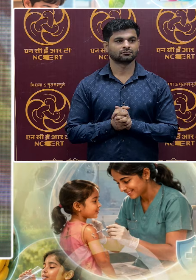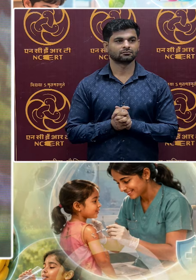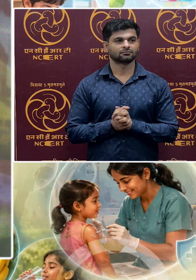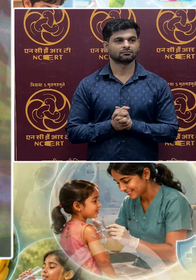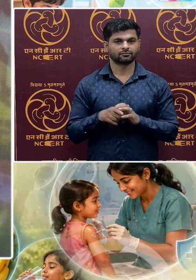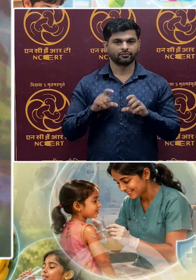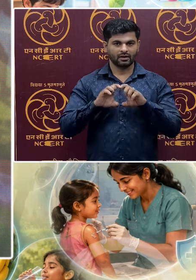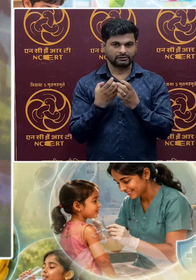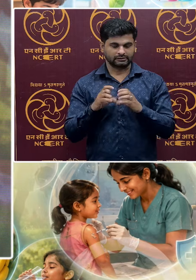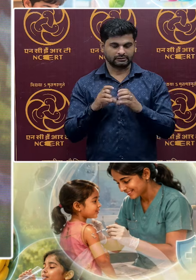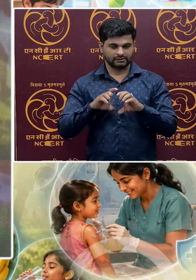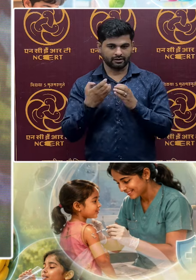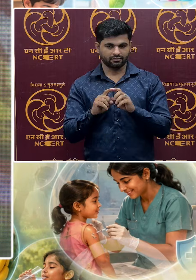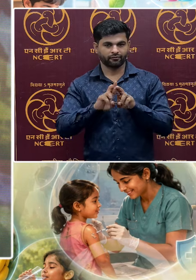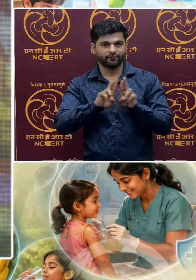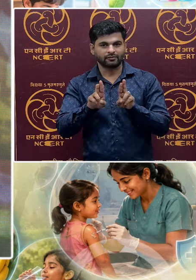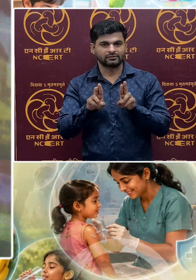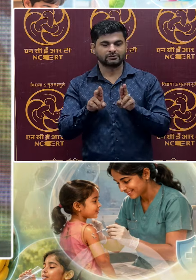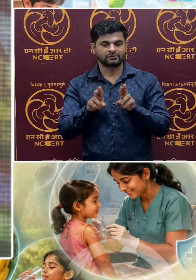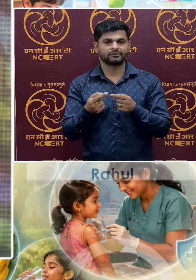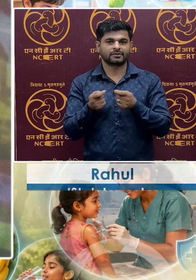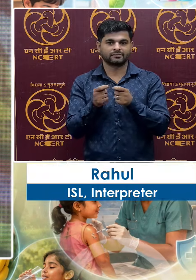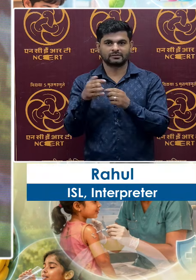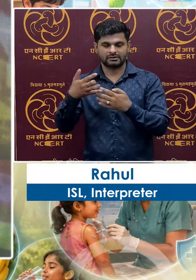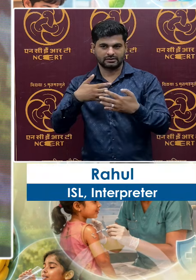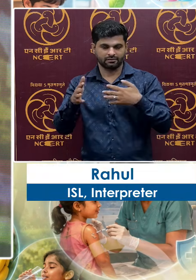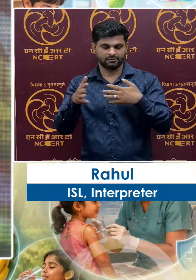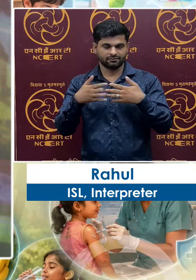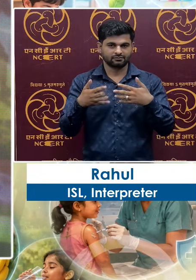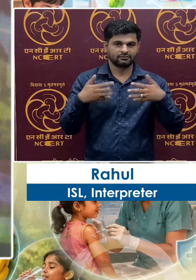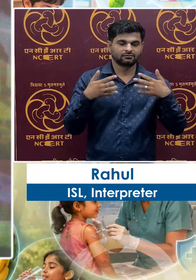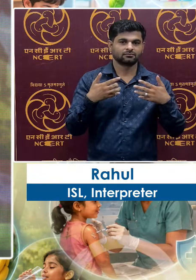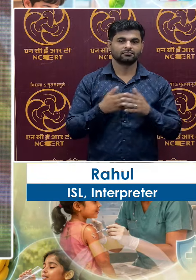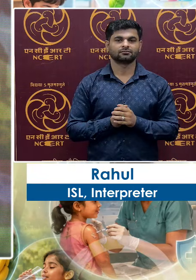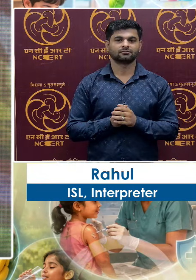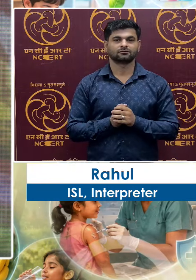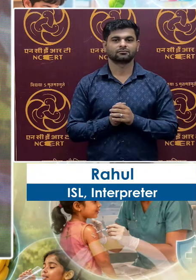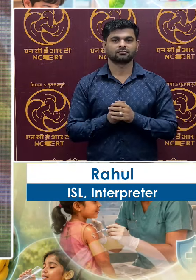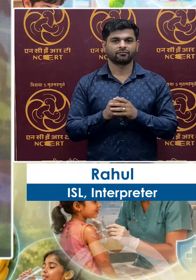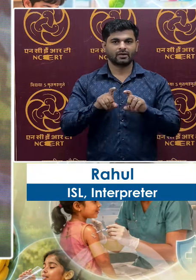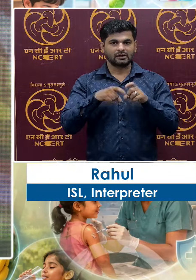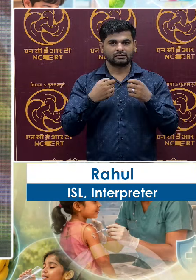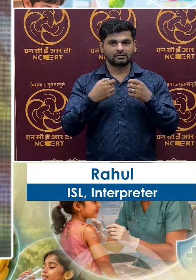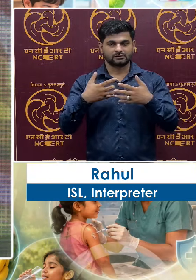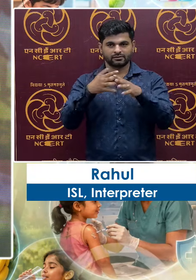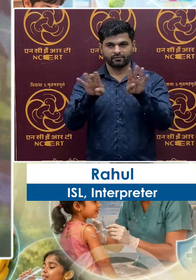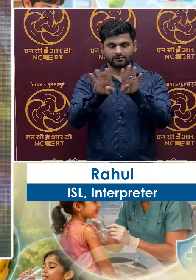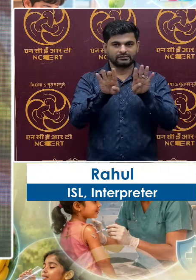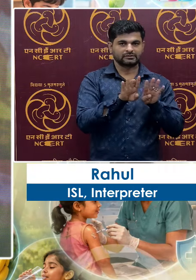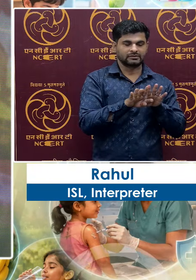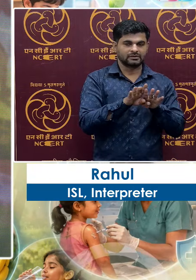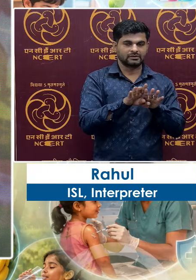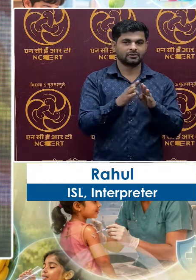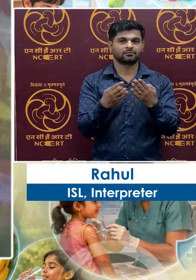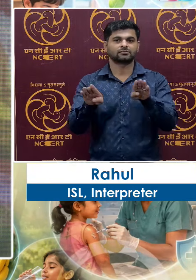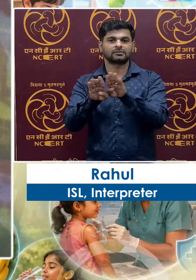the classroom should be properly ventilated. There should be good flow of air from across the windows or door,